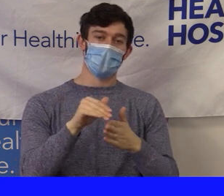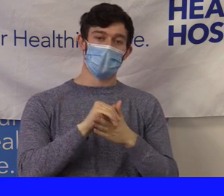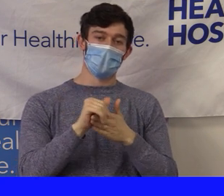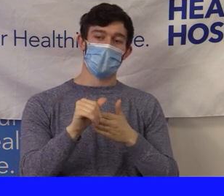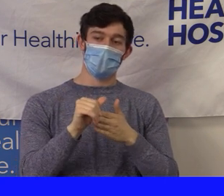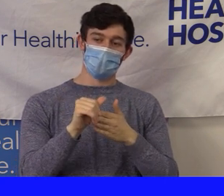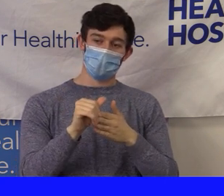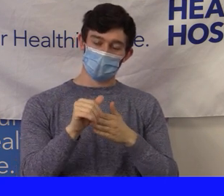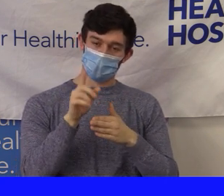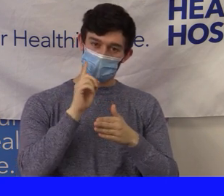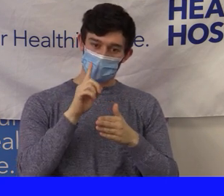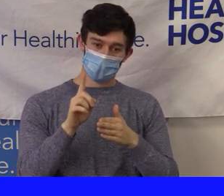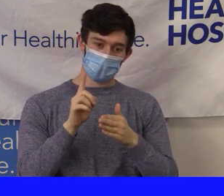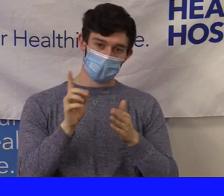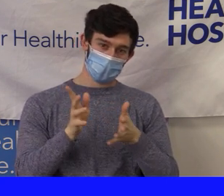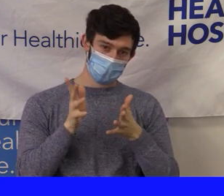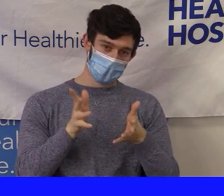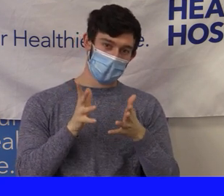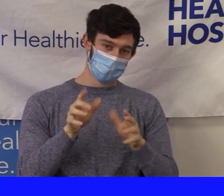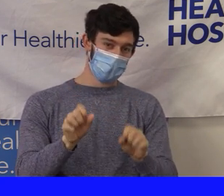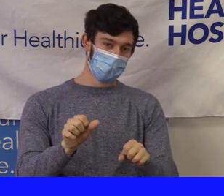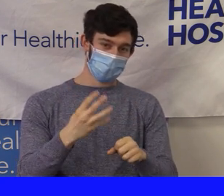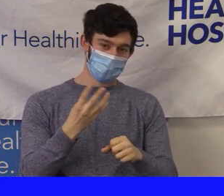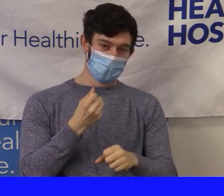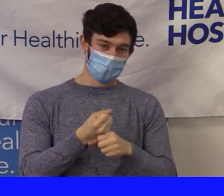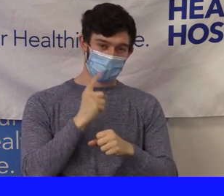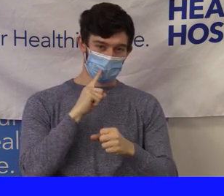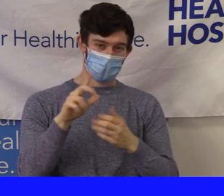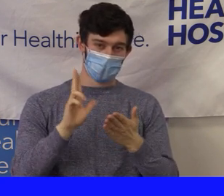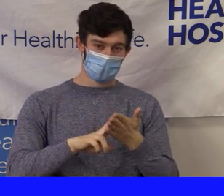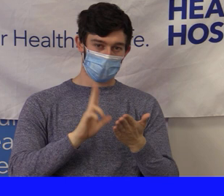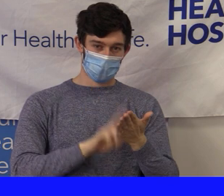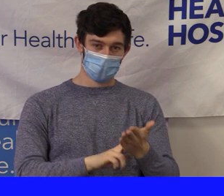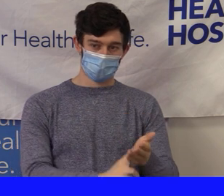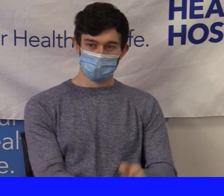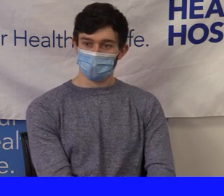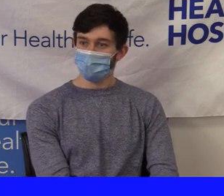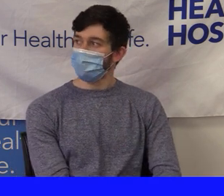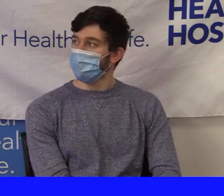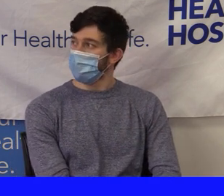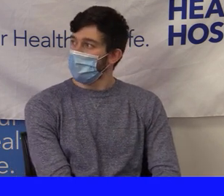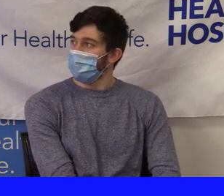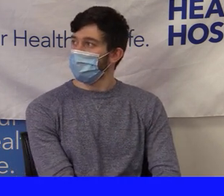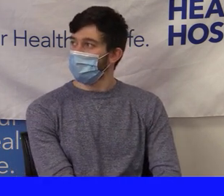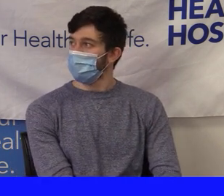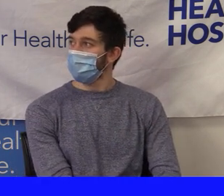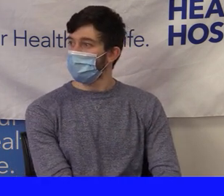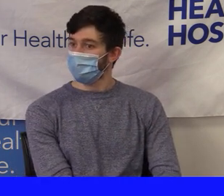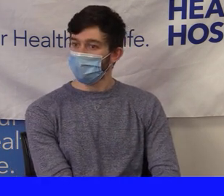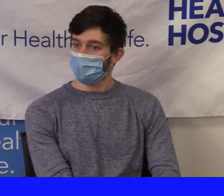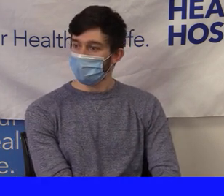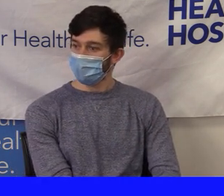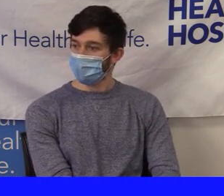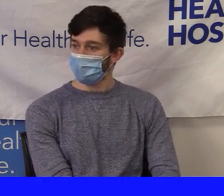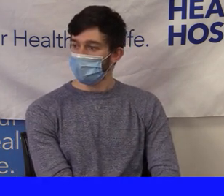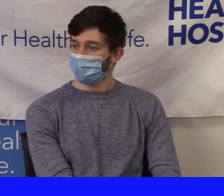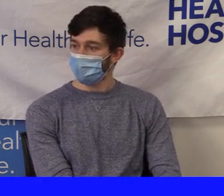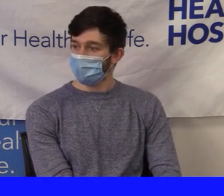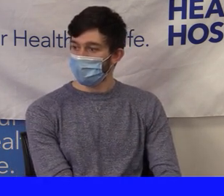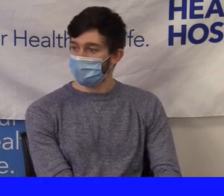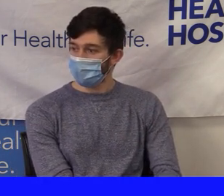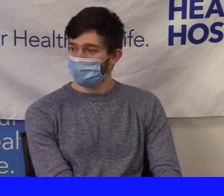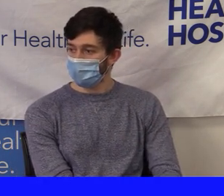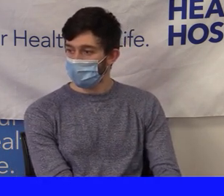$420 million for the remaining potential 4 years of the contract. That's $210 each year, and that's it.